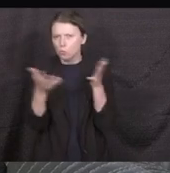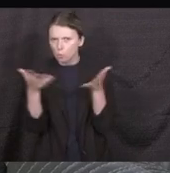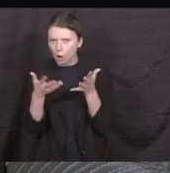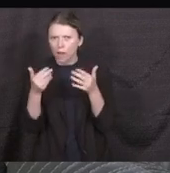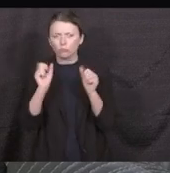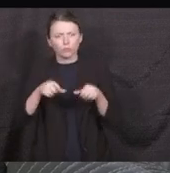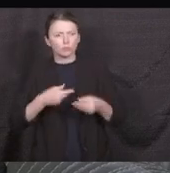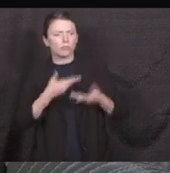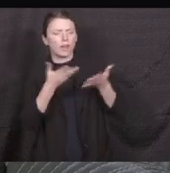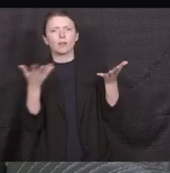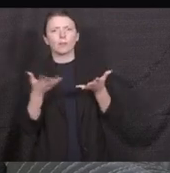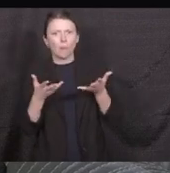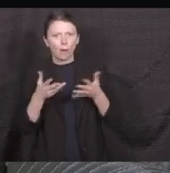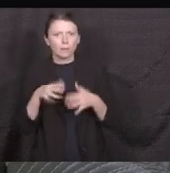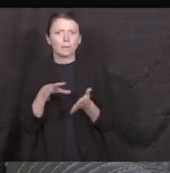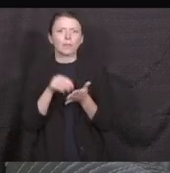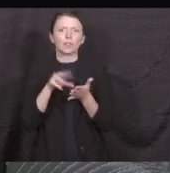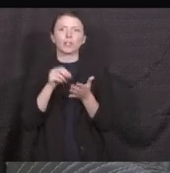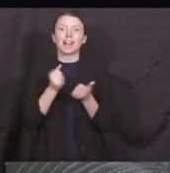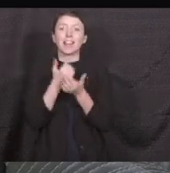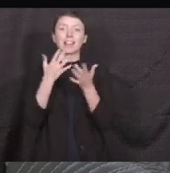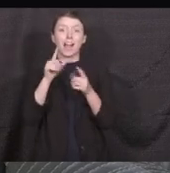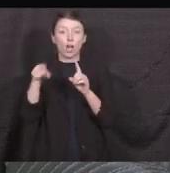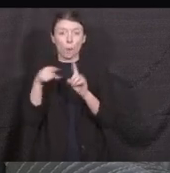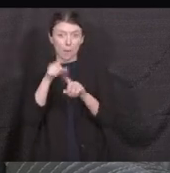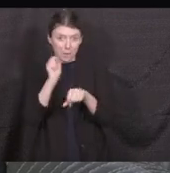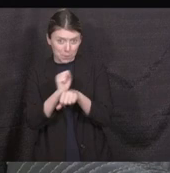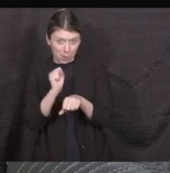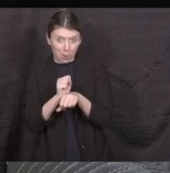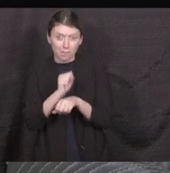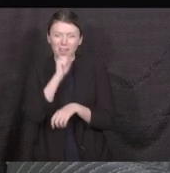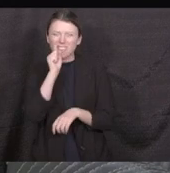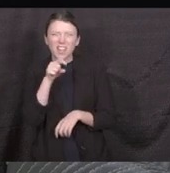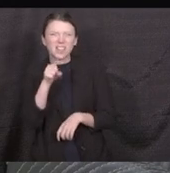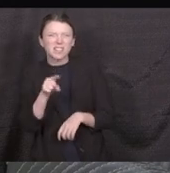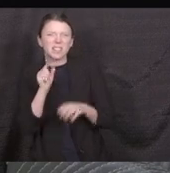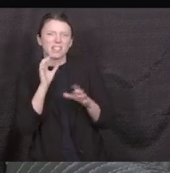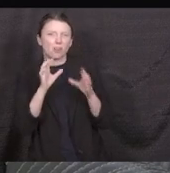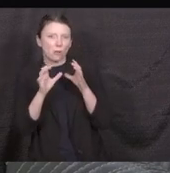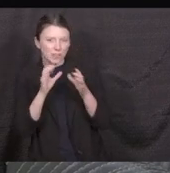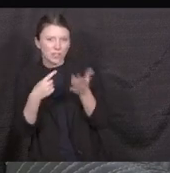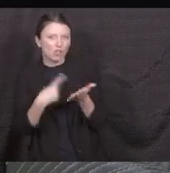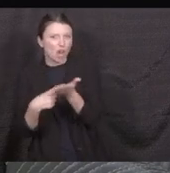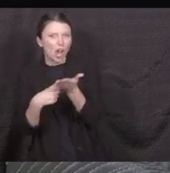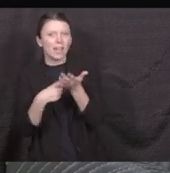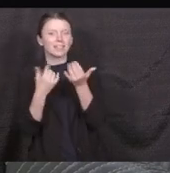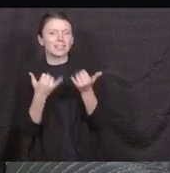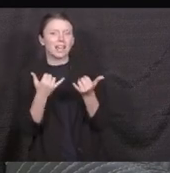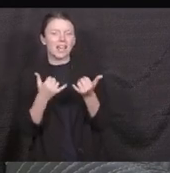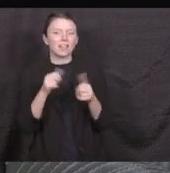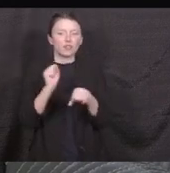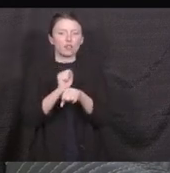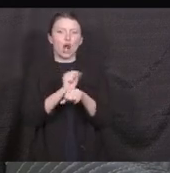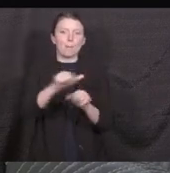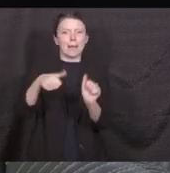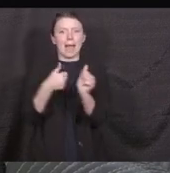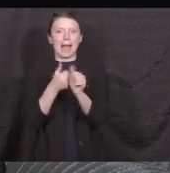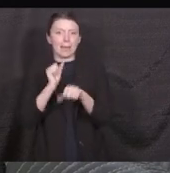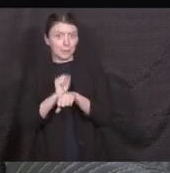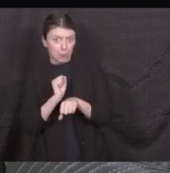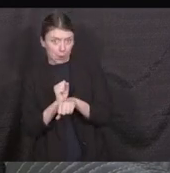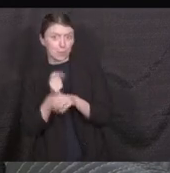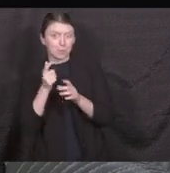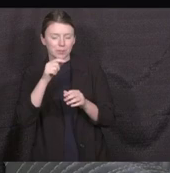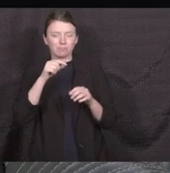learn about the jobs. I love the conversation here today about the jobs behind the jobs, the